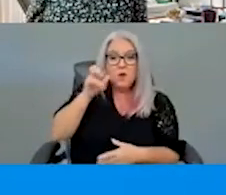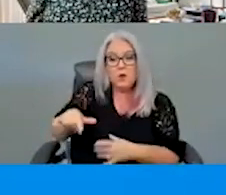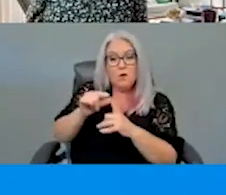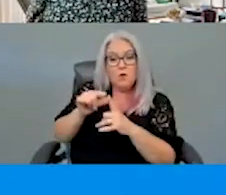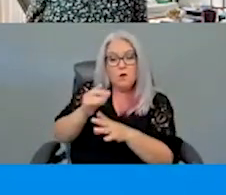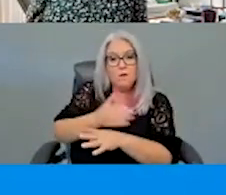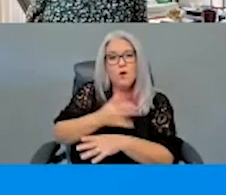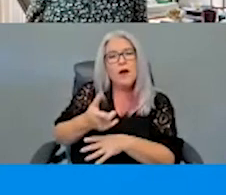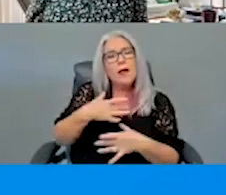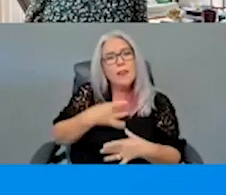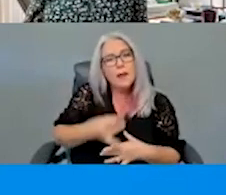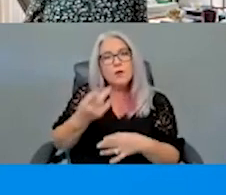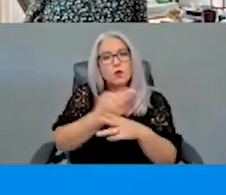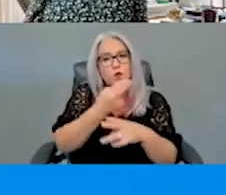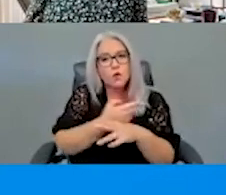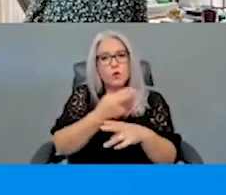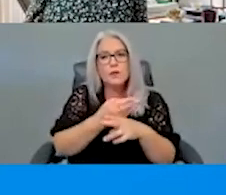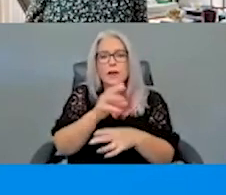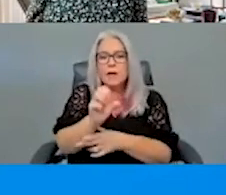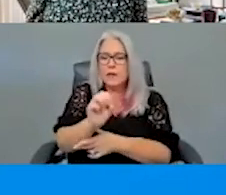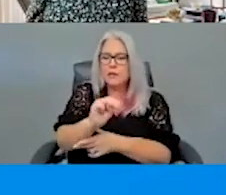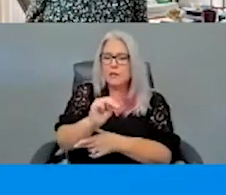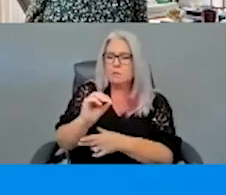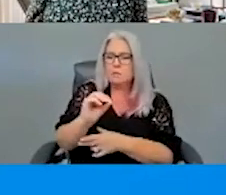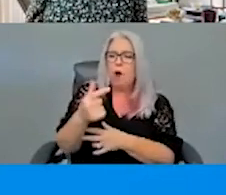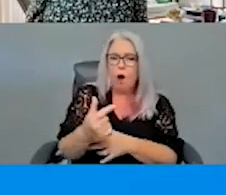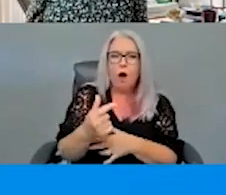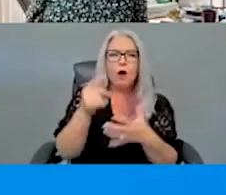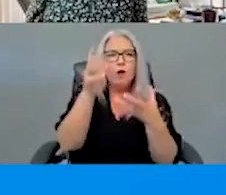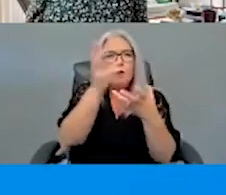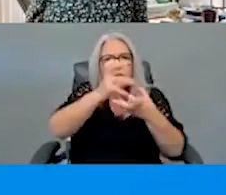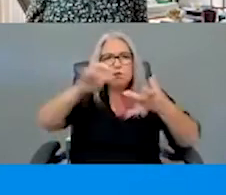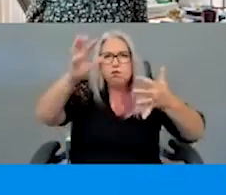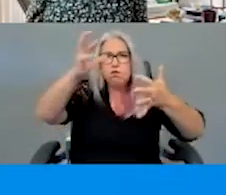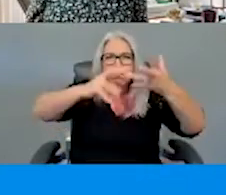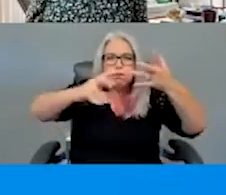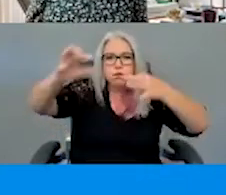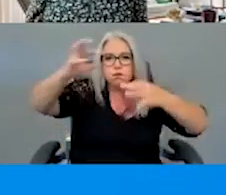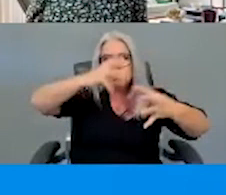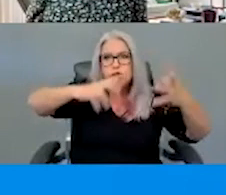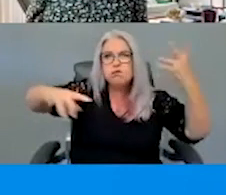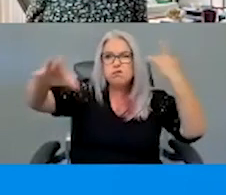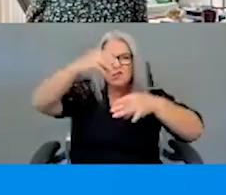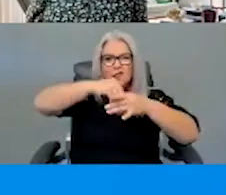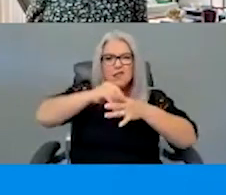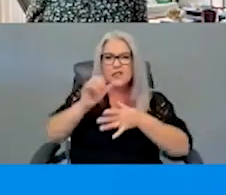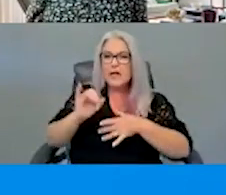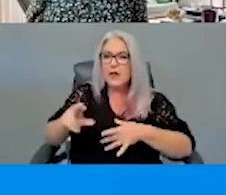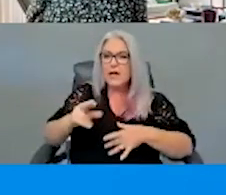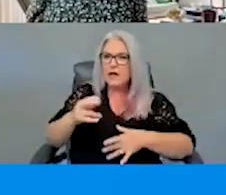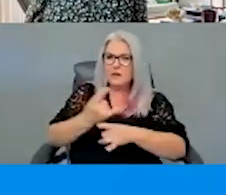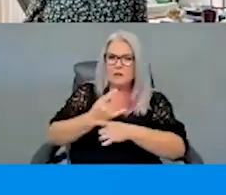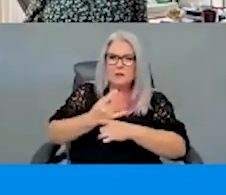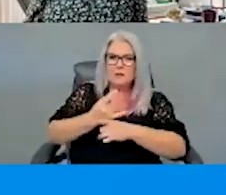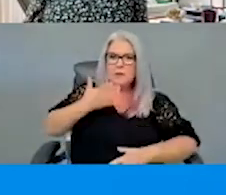or a metaphor of smog, because smog can be in the air, it can be toxic to us, but we may not even be aware that we're breathing